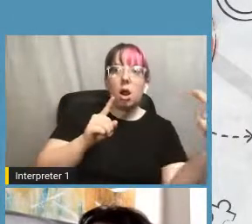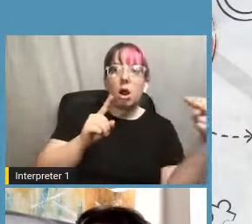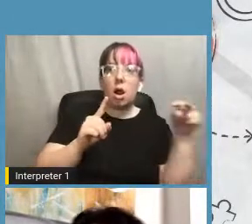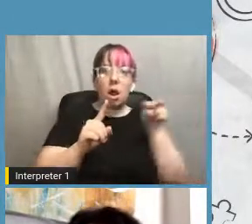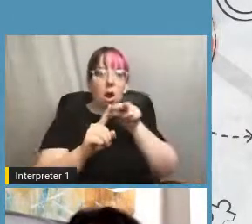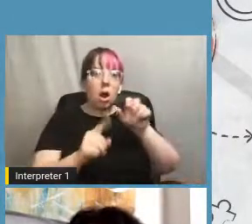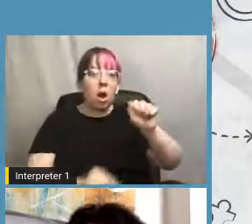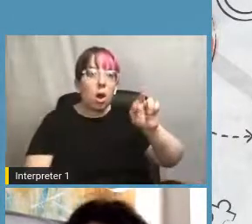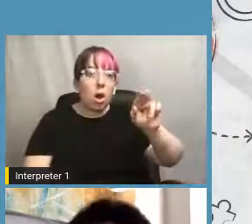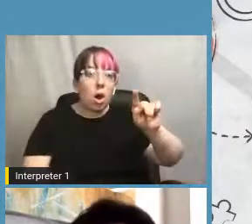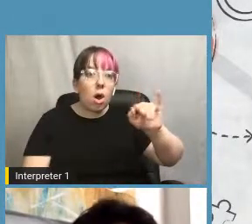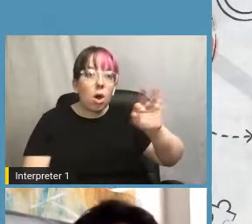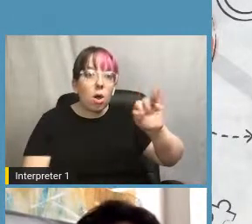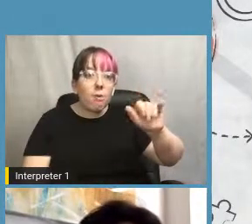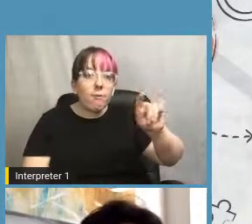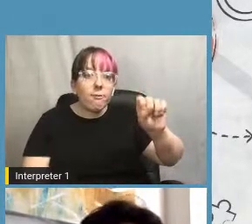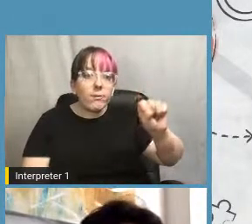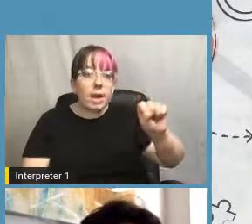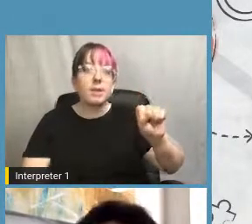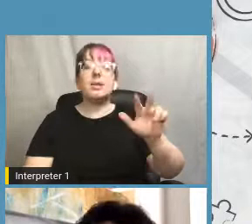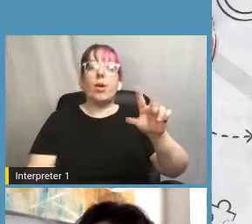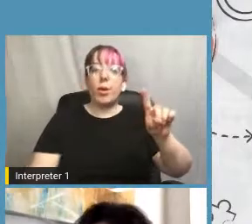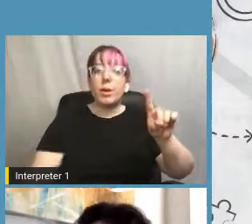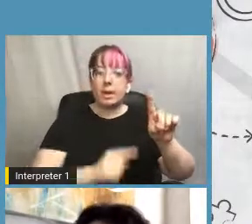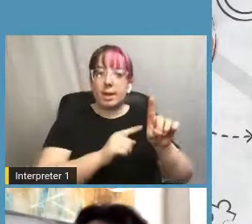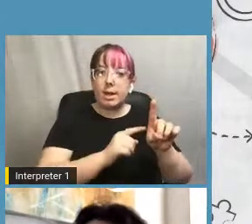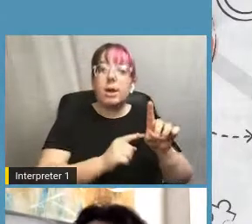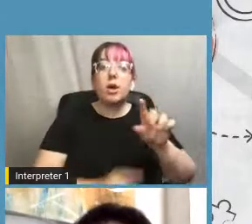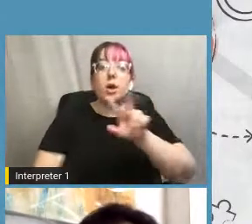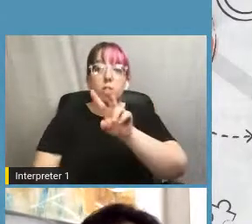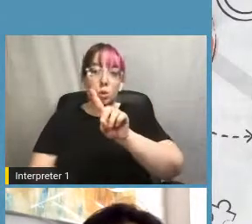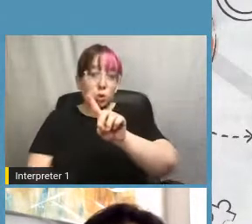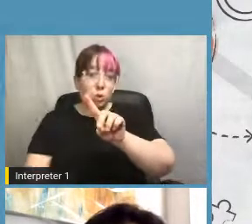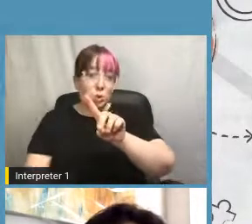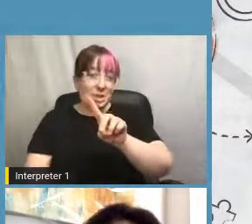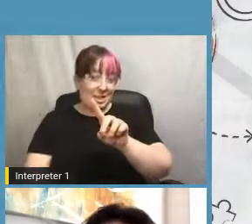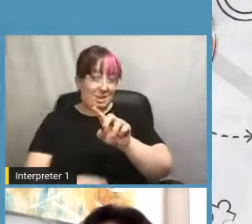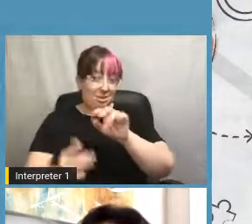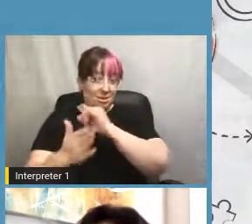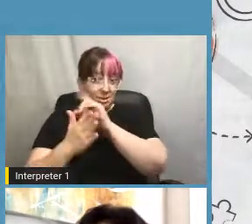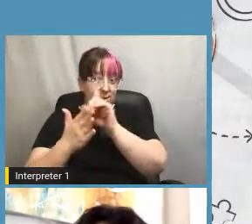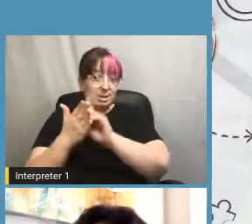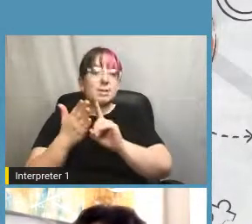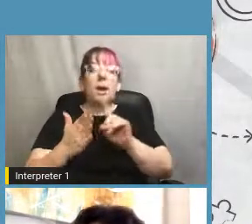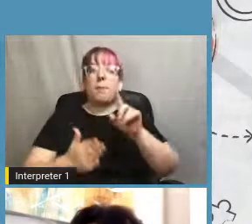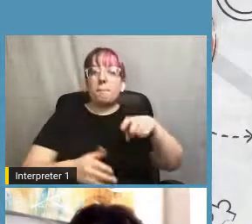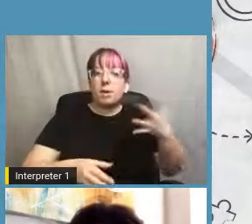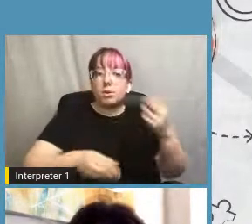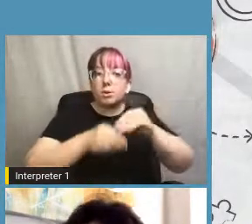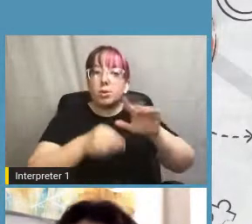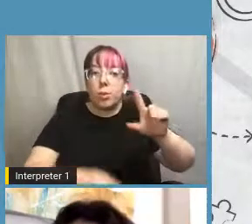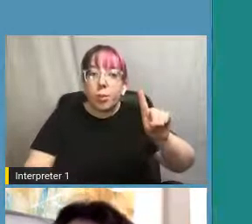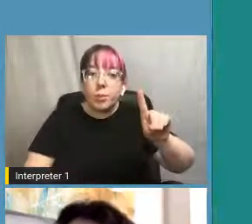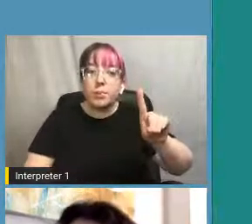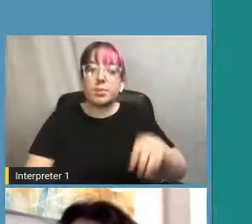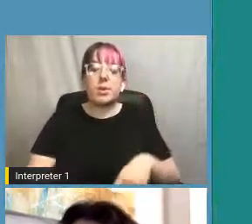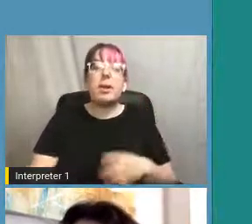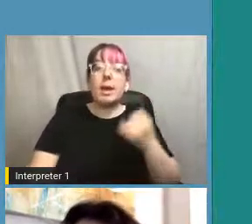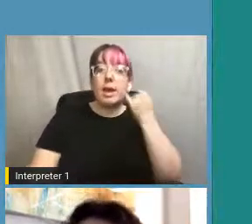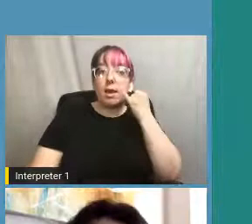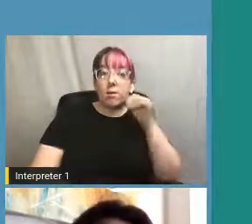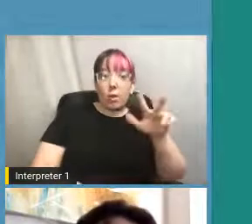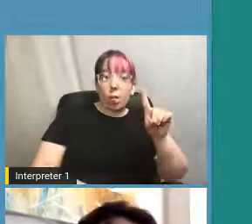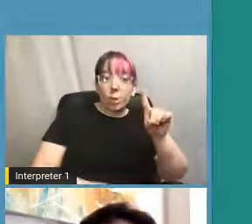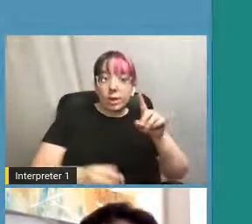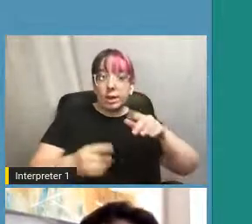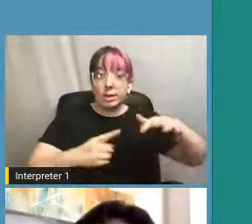kinds. You will need 3D and 2D design. So for example, if you're going for the 3D spaces like